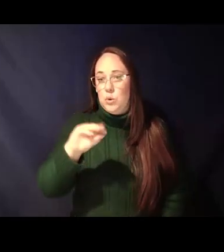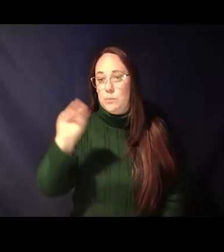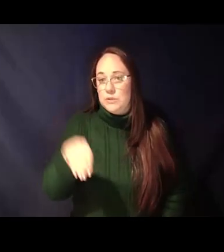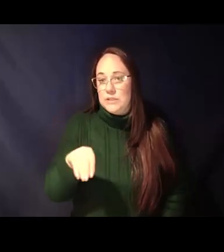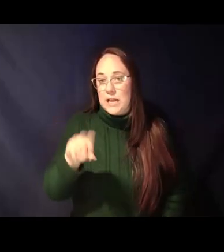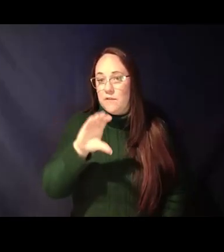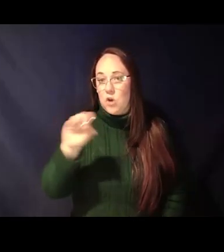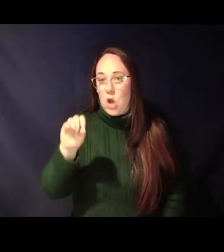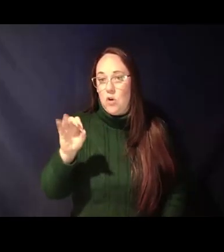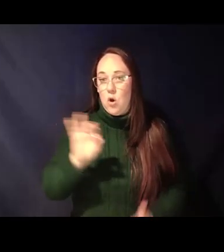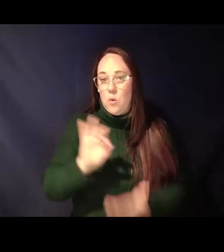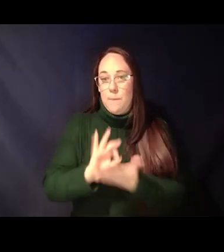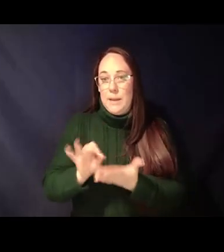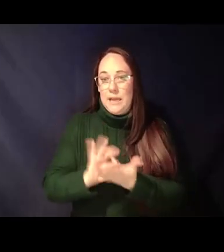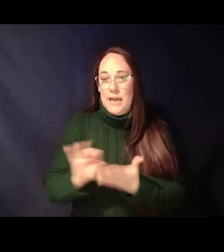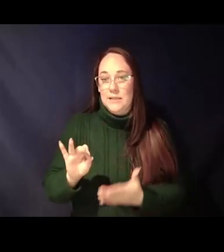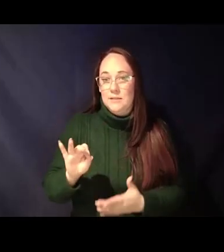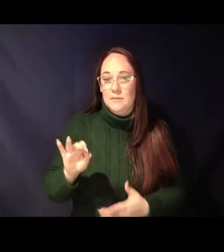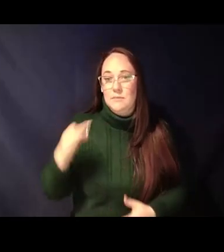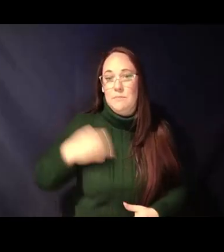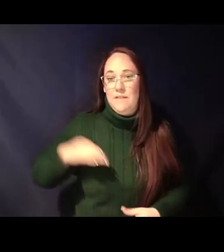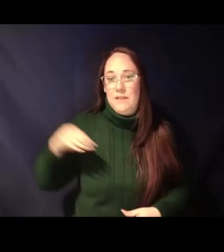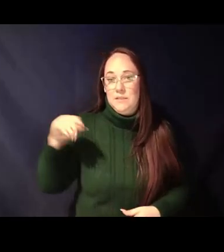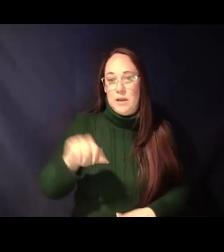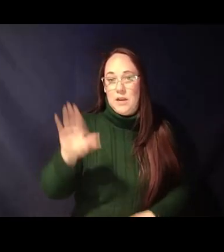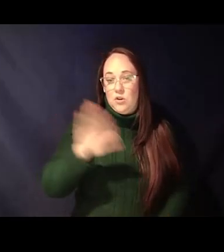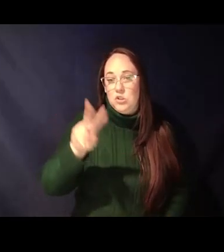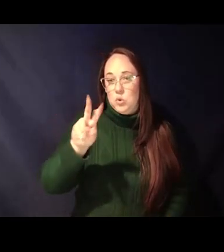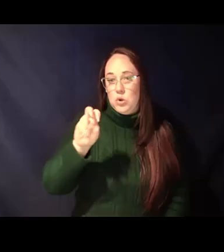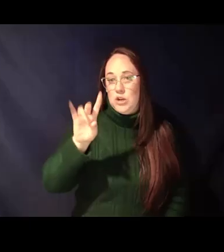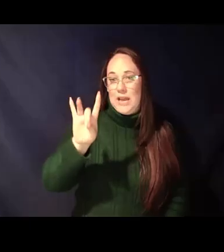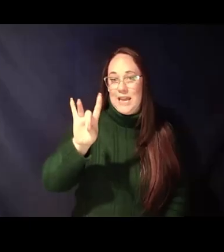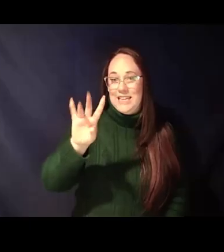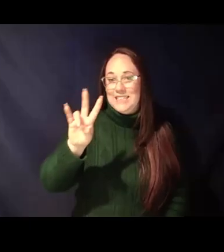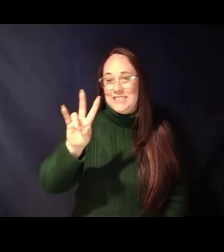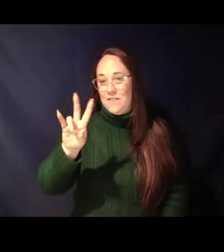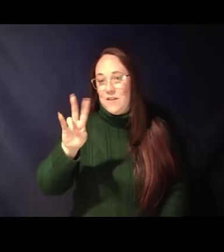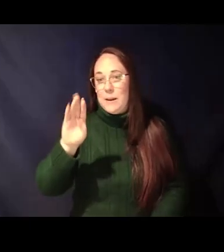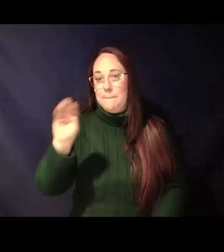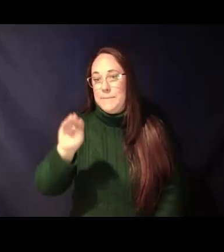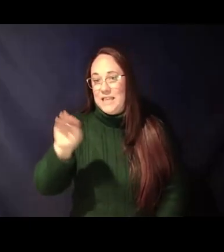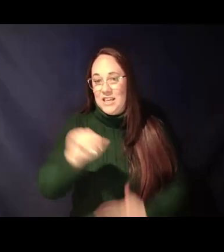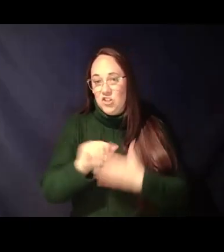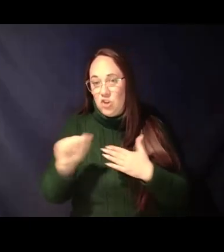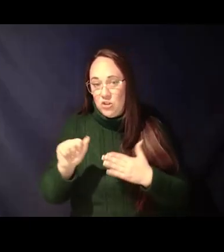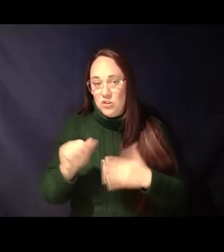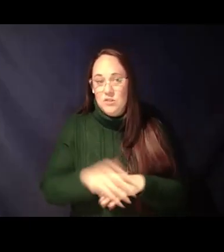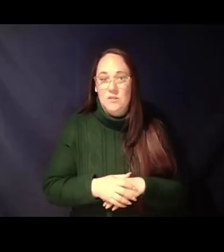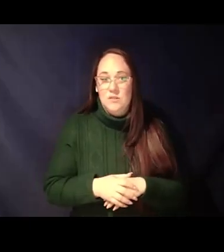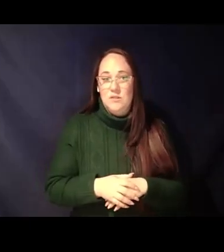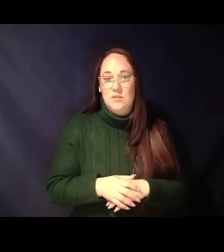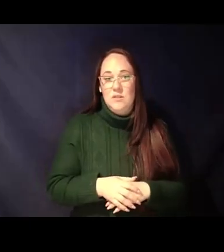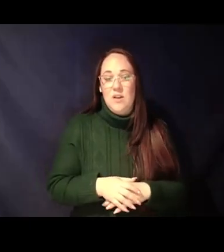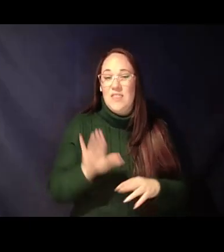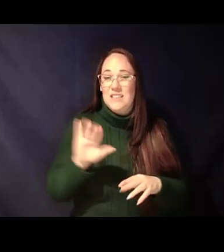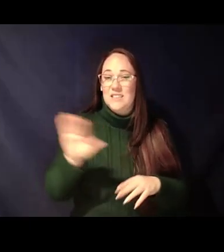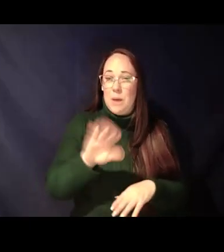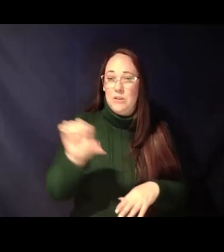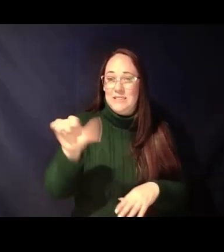Colorado Medicaid's benefit spending at around $287 million. A nearly 10-fold increase since state fiscal